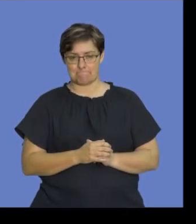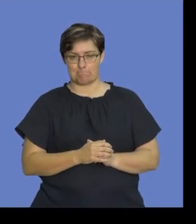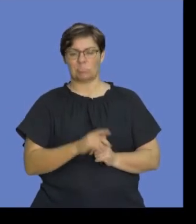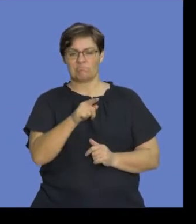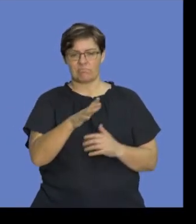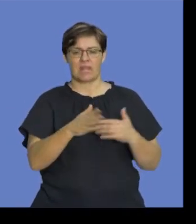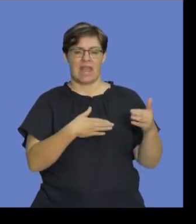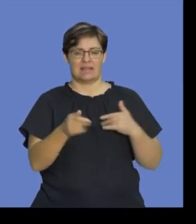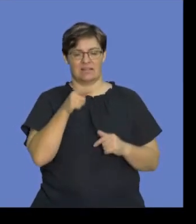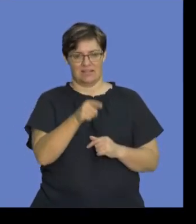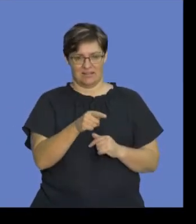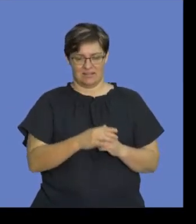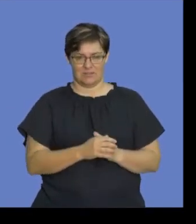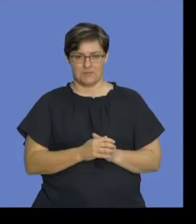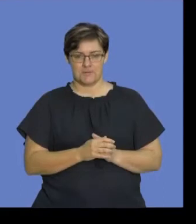entry that we are dealing with.